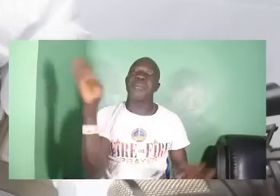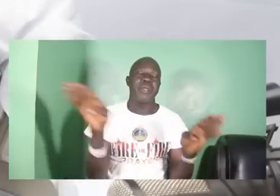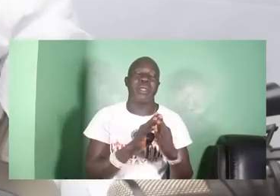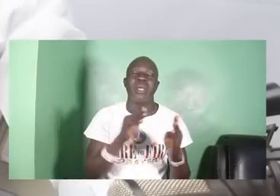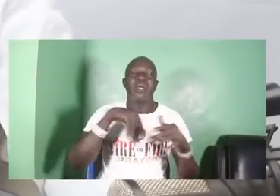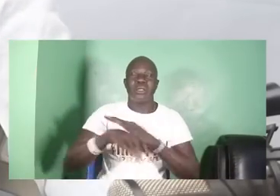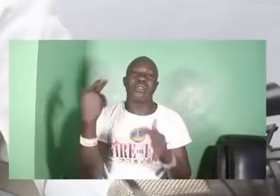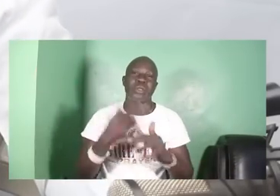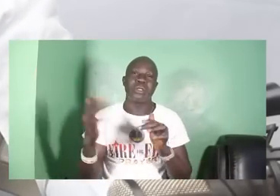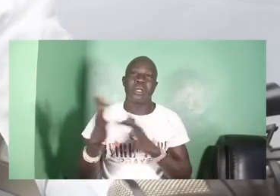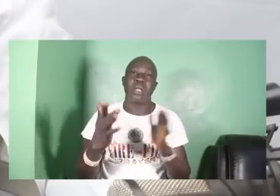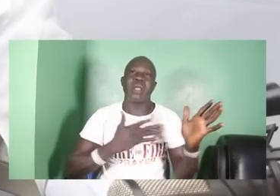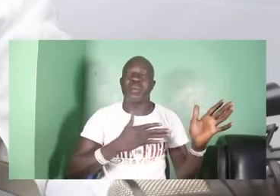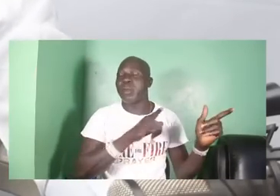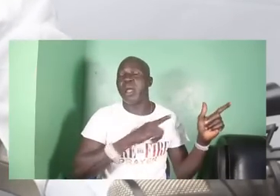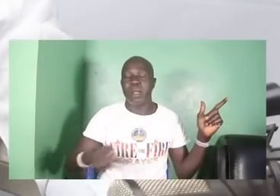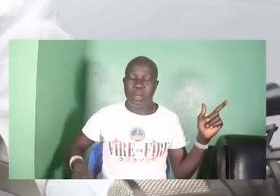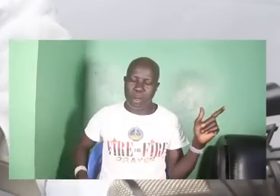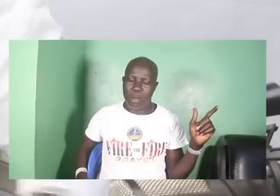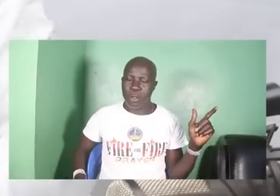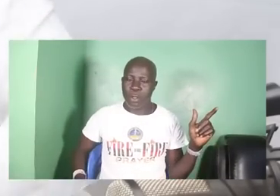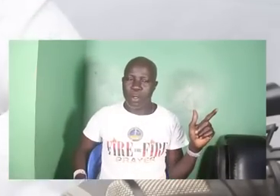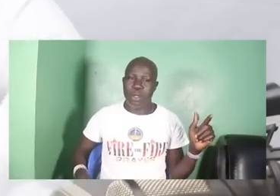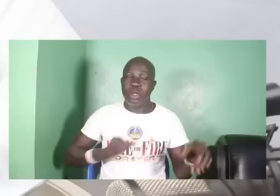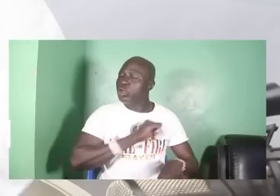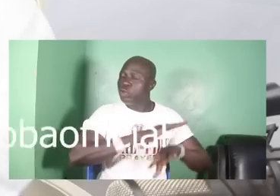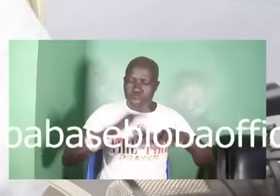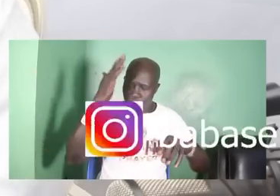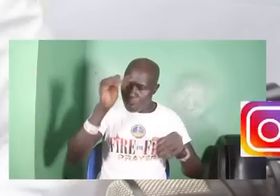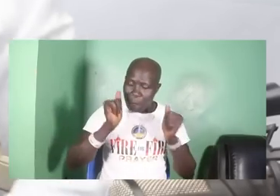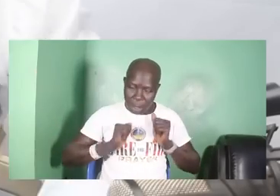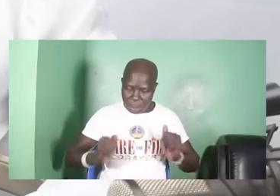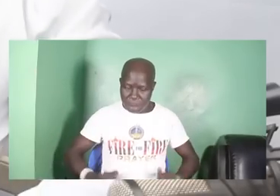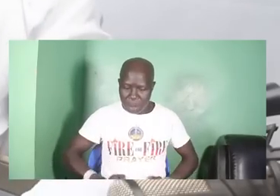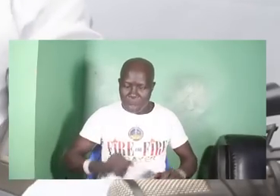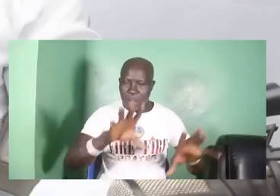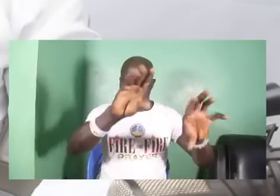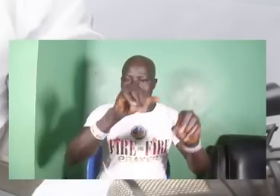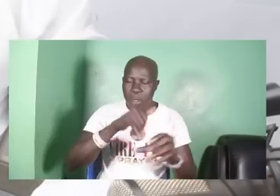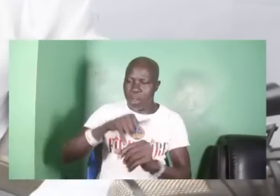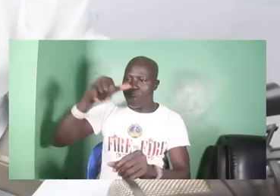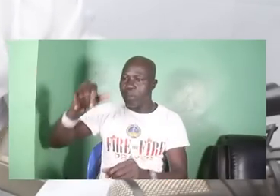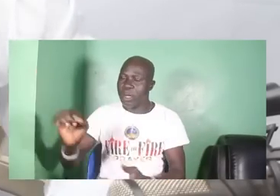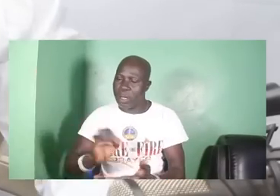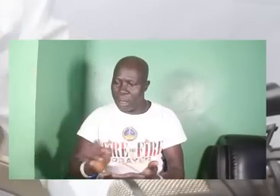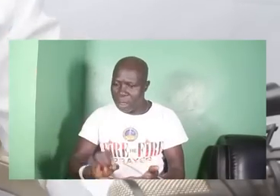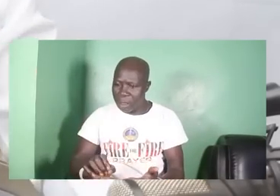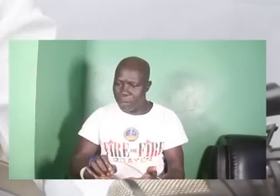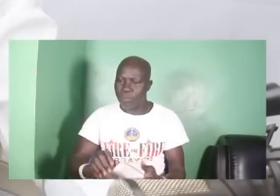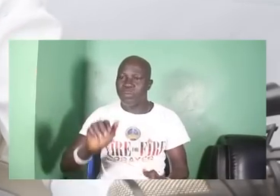se Jesu Oluwa wa Jesus name my lord o ti ma address you don't know the address mo buy where possible your pen and write